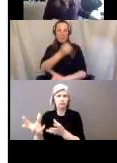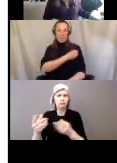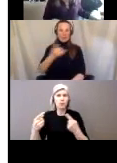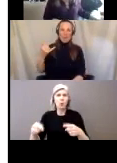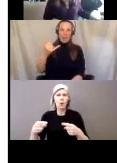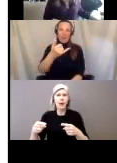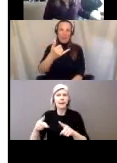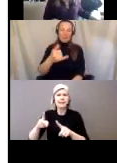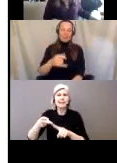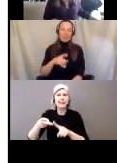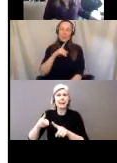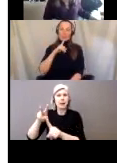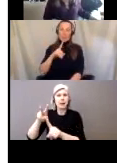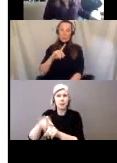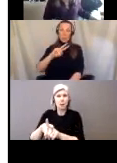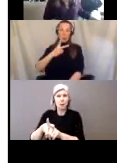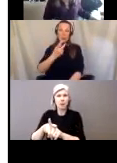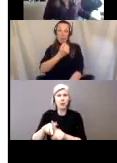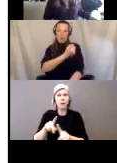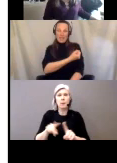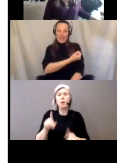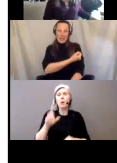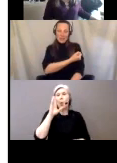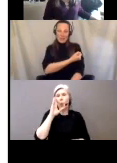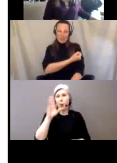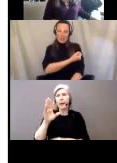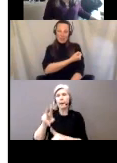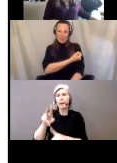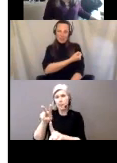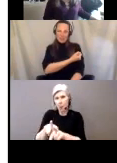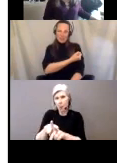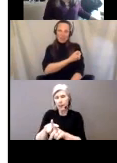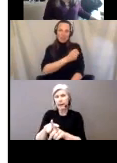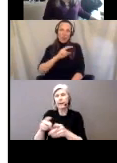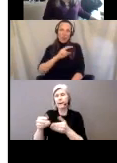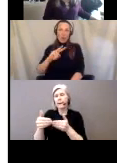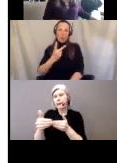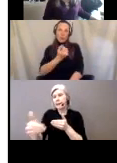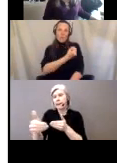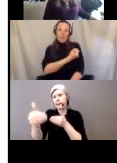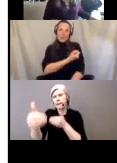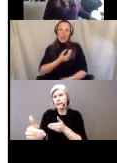be offered your second dose within that recommended 16-week interval.